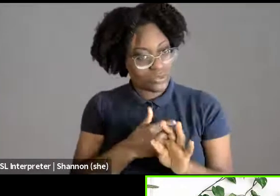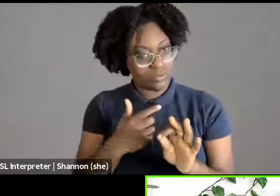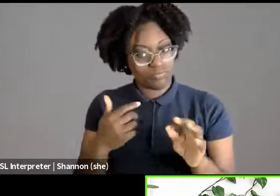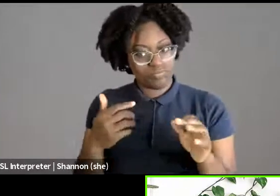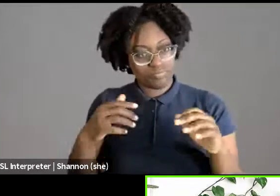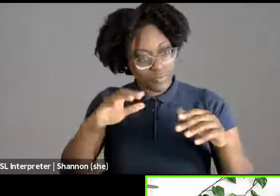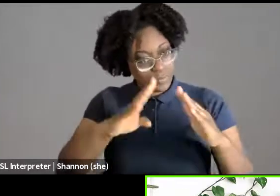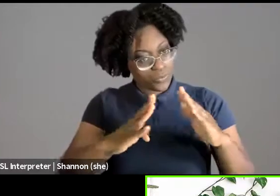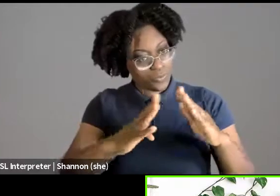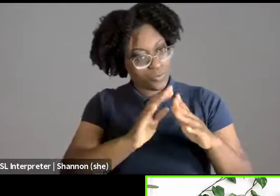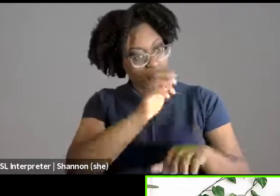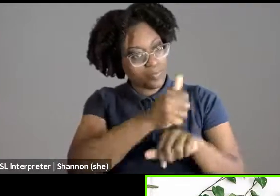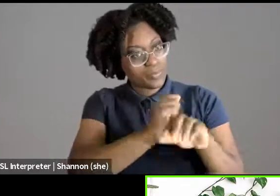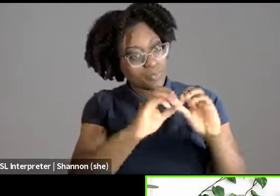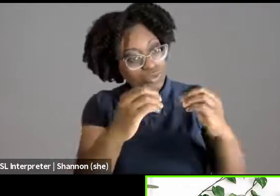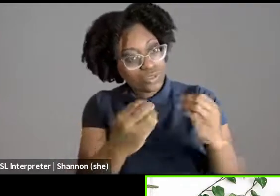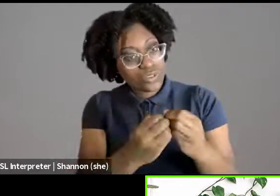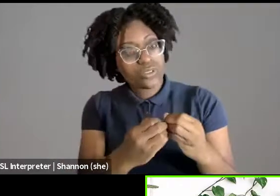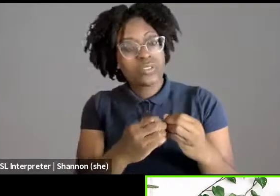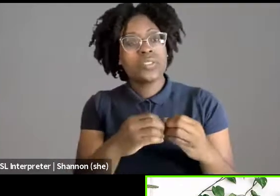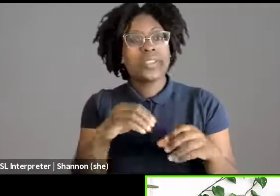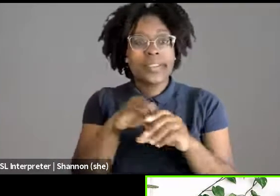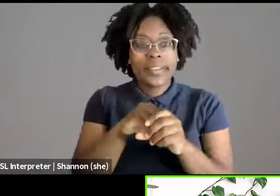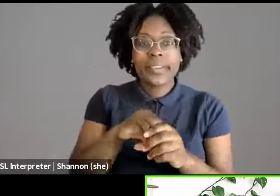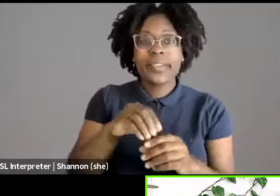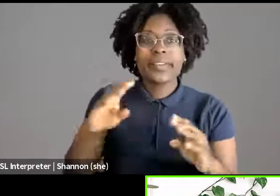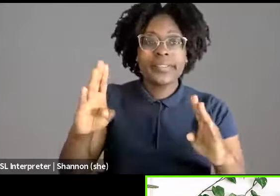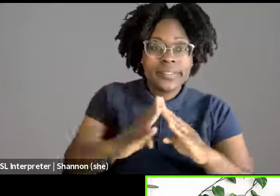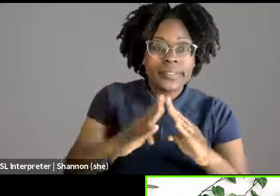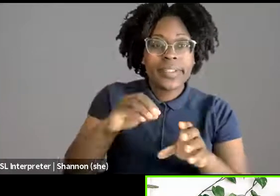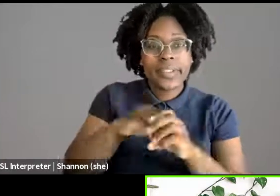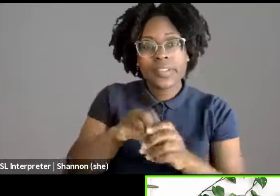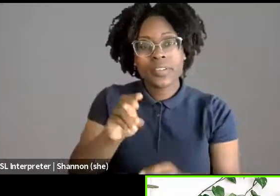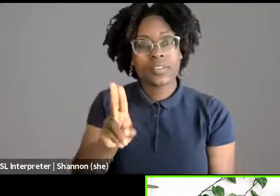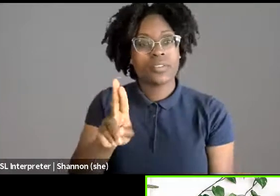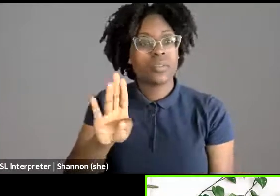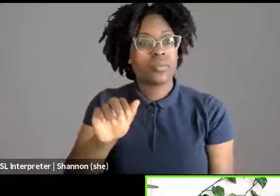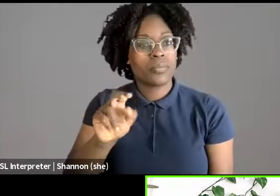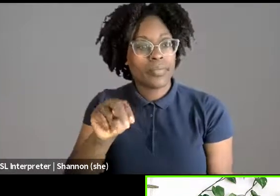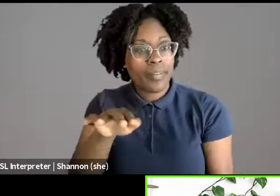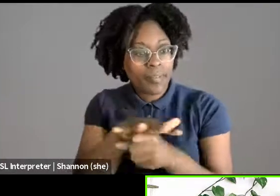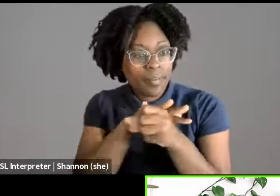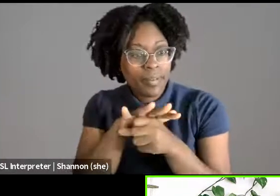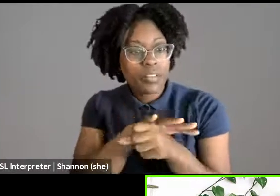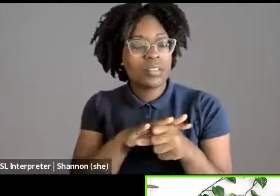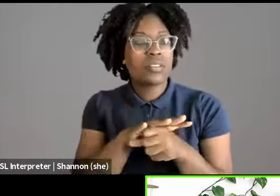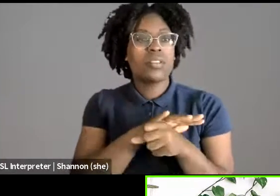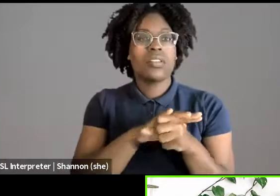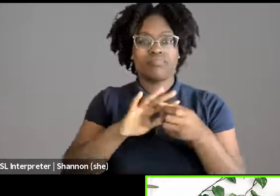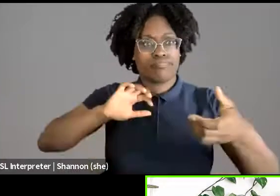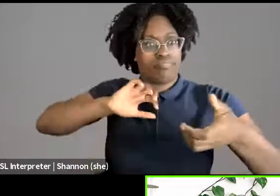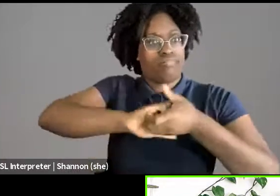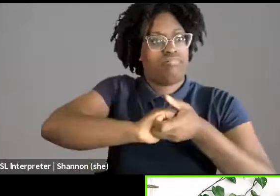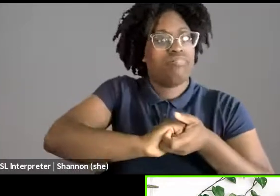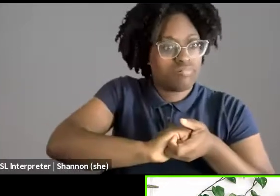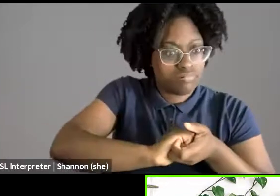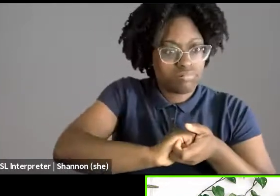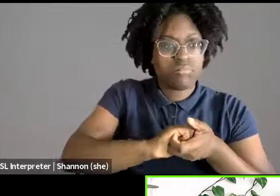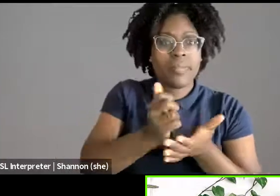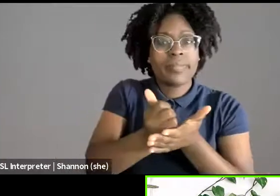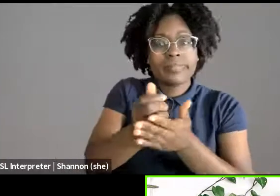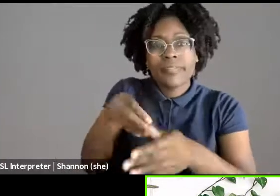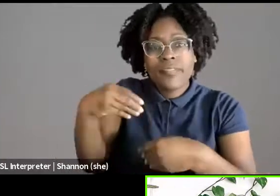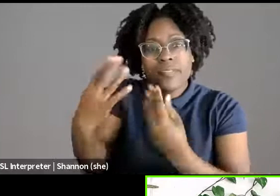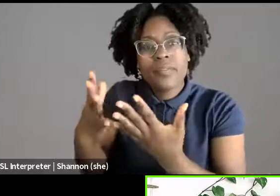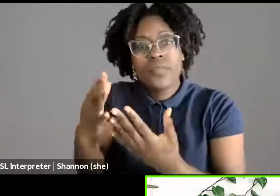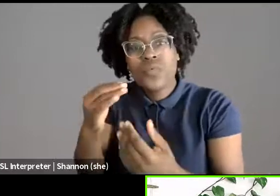in urban areas are key. They provide the food programs that people have needed for their families, the rental assistance programs and